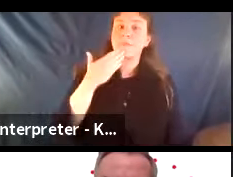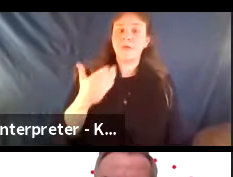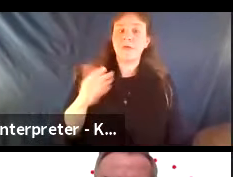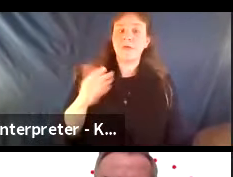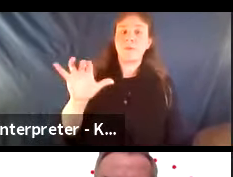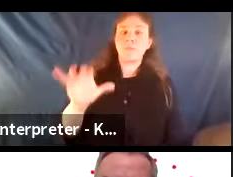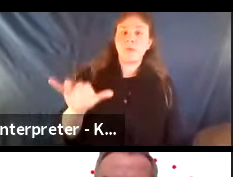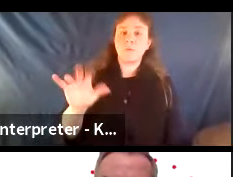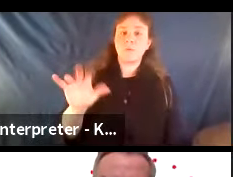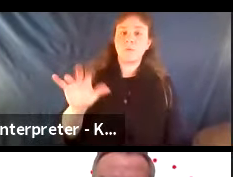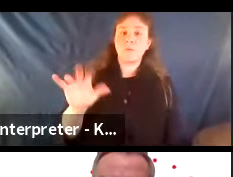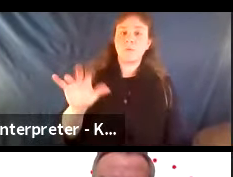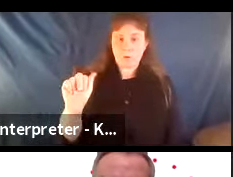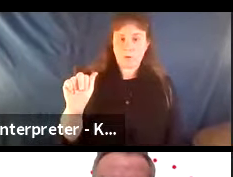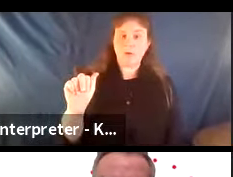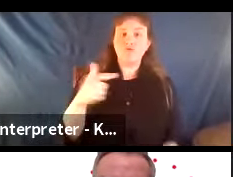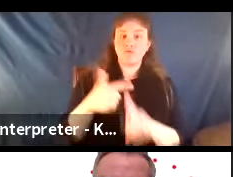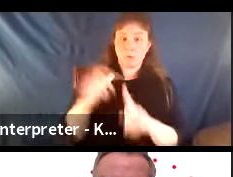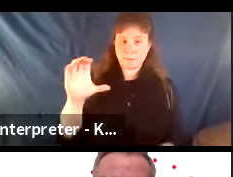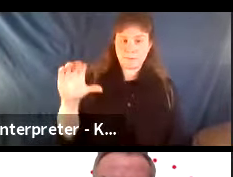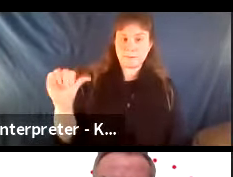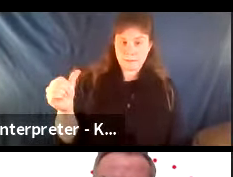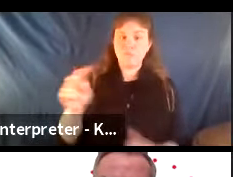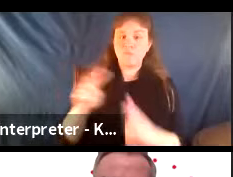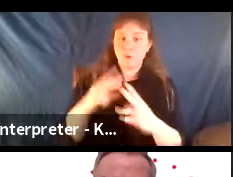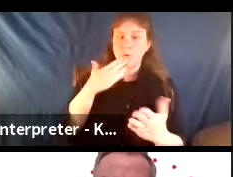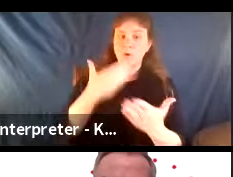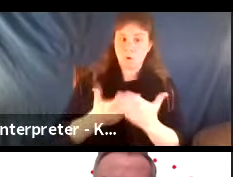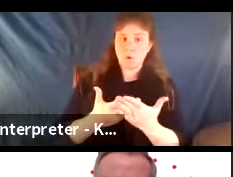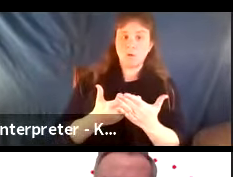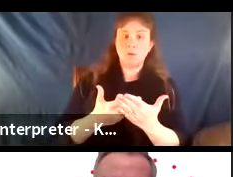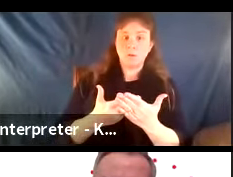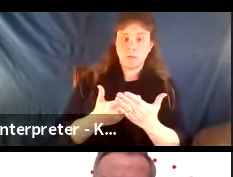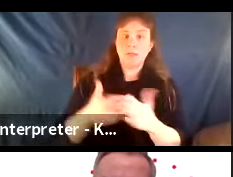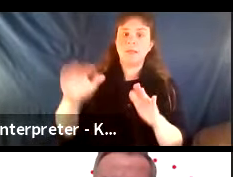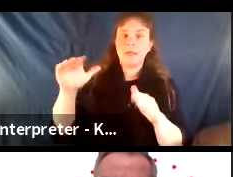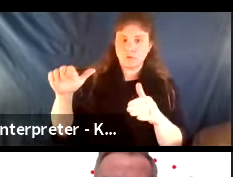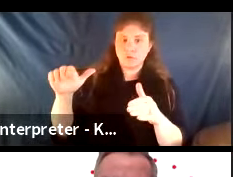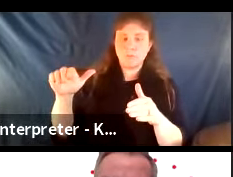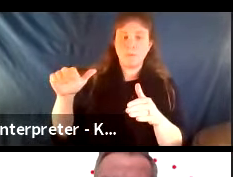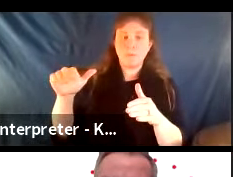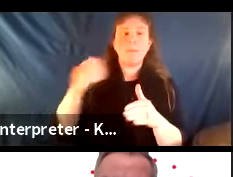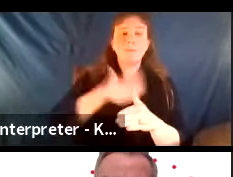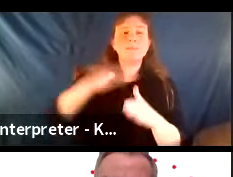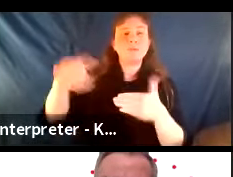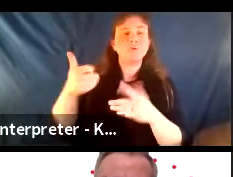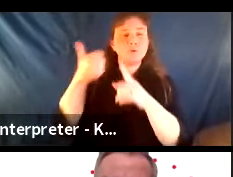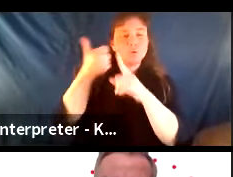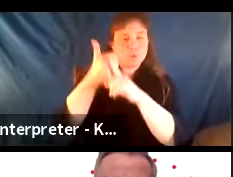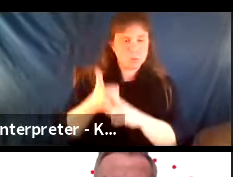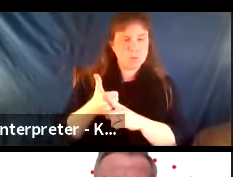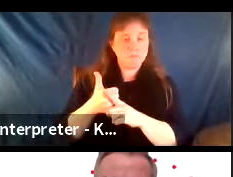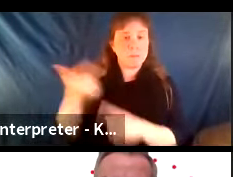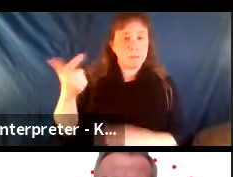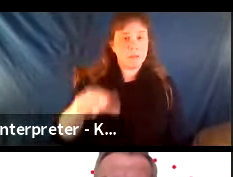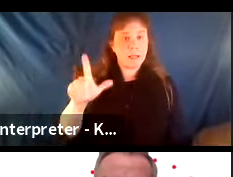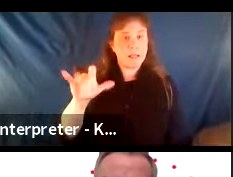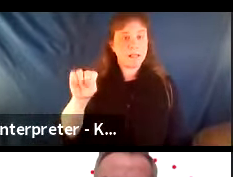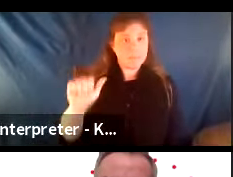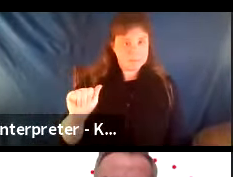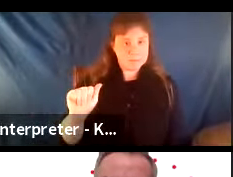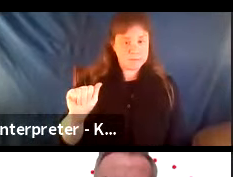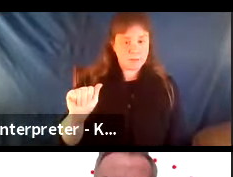Savage-Sanguin from CPEN. If everybody could introduce themselves as they start talking, that would be great. Lisa Hershey. And then we'll